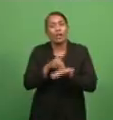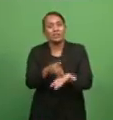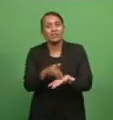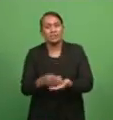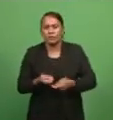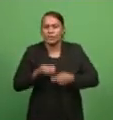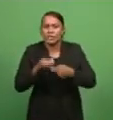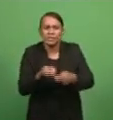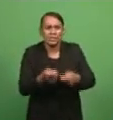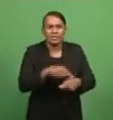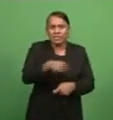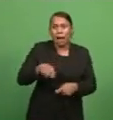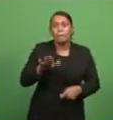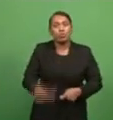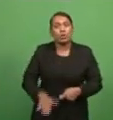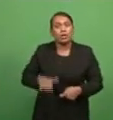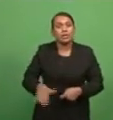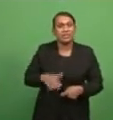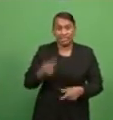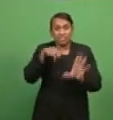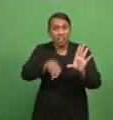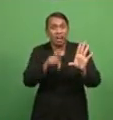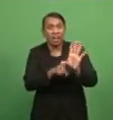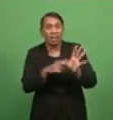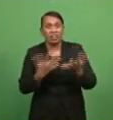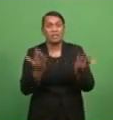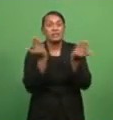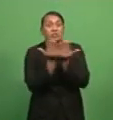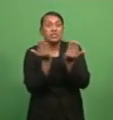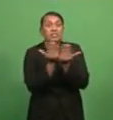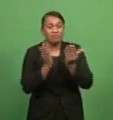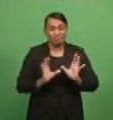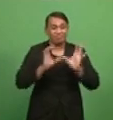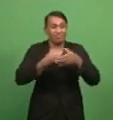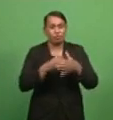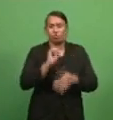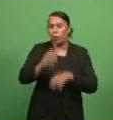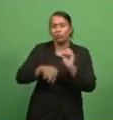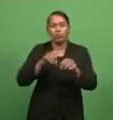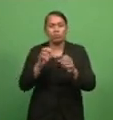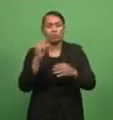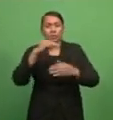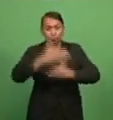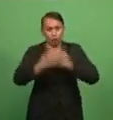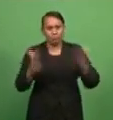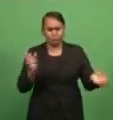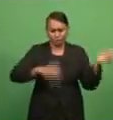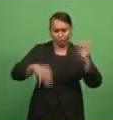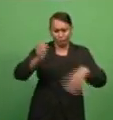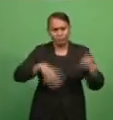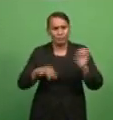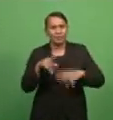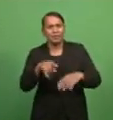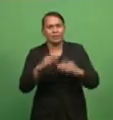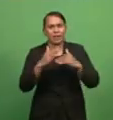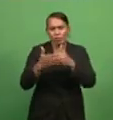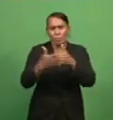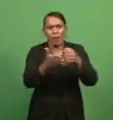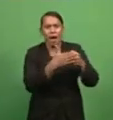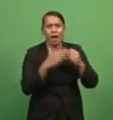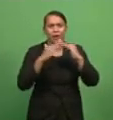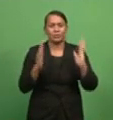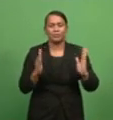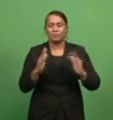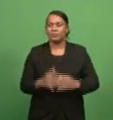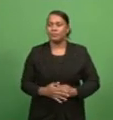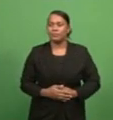Fiji Muslim League will be dropping the parcels at the doorsteps of the unfortunate ones. Pranita Prakash, FBC News. The